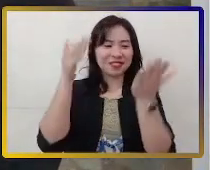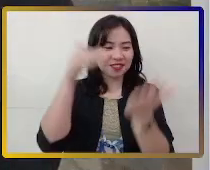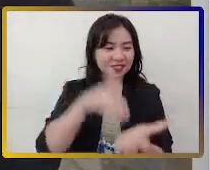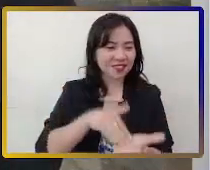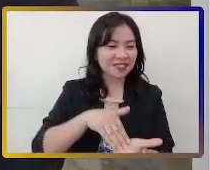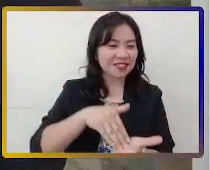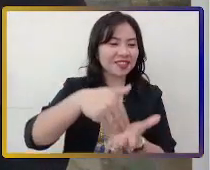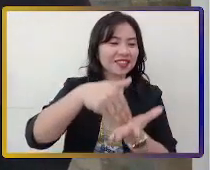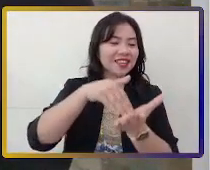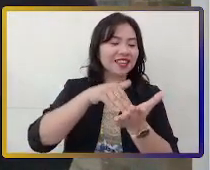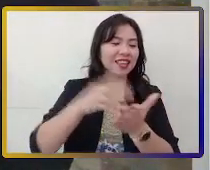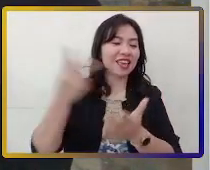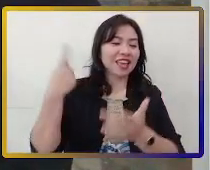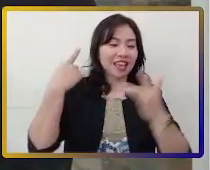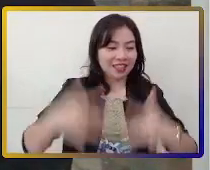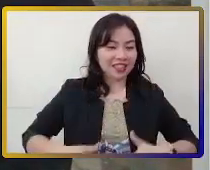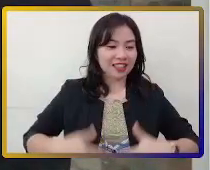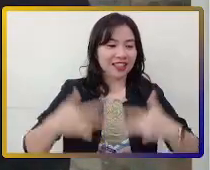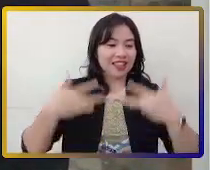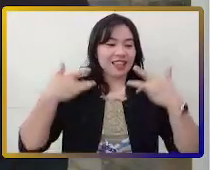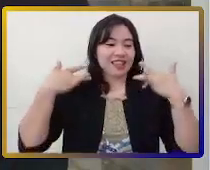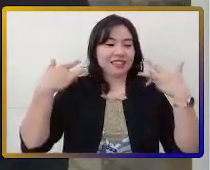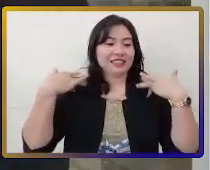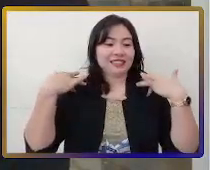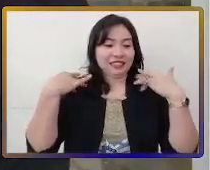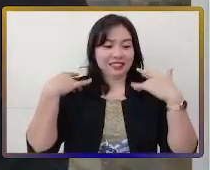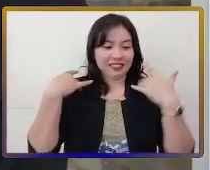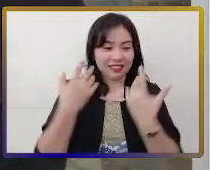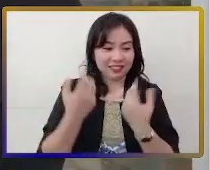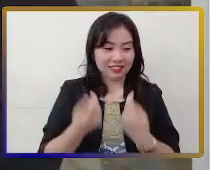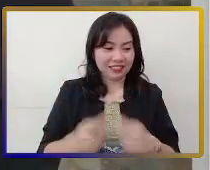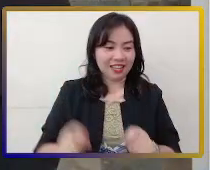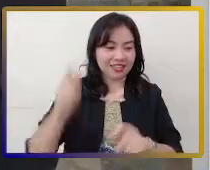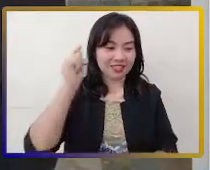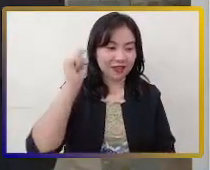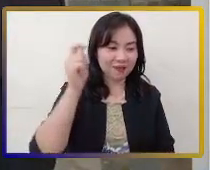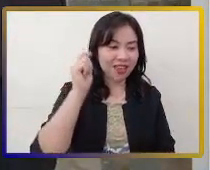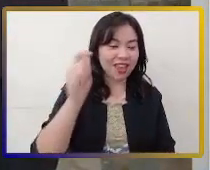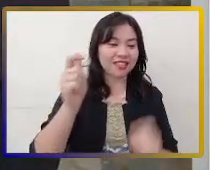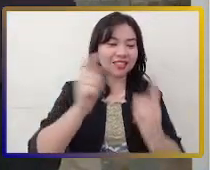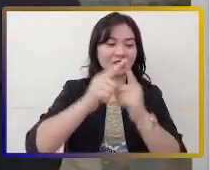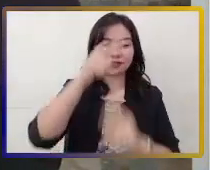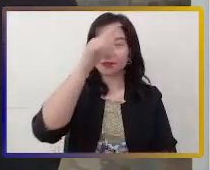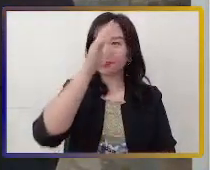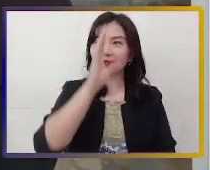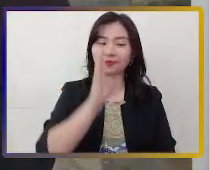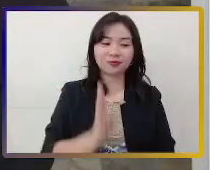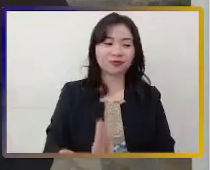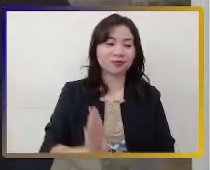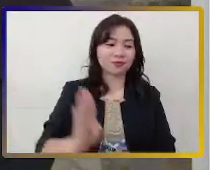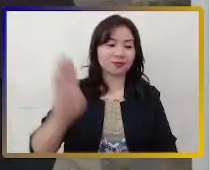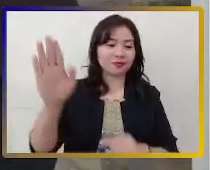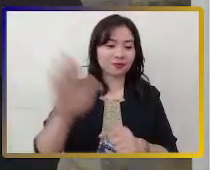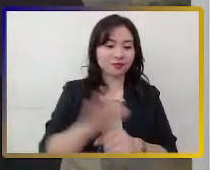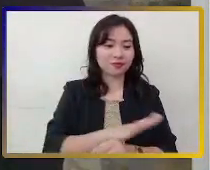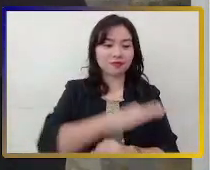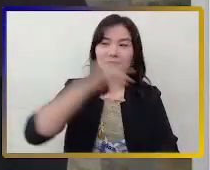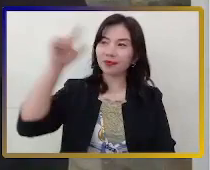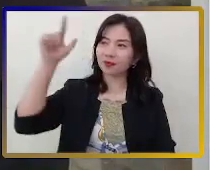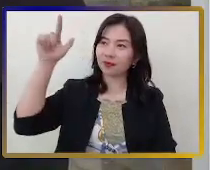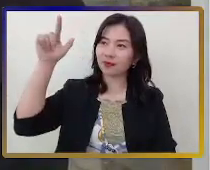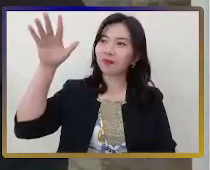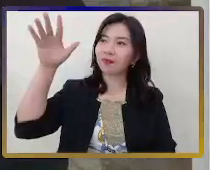encouraging the weary. Their lives a steering testament to God's